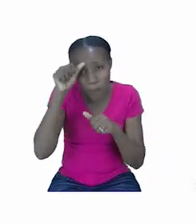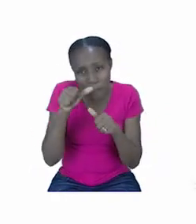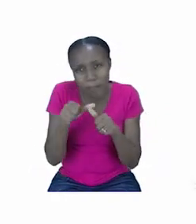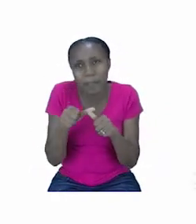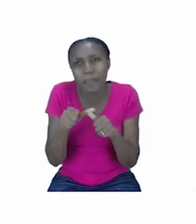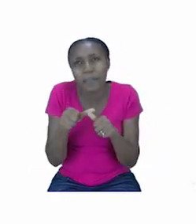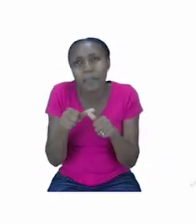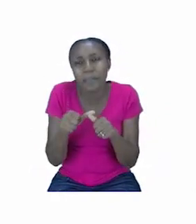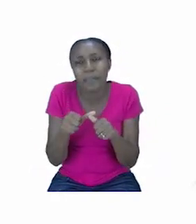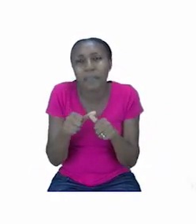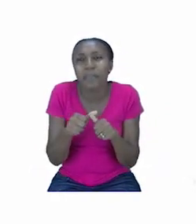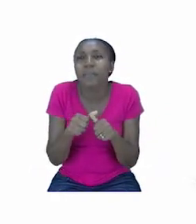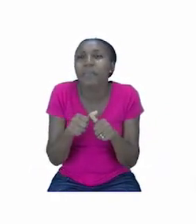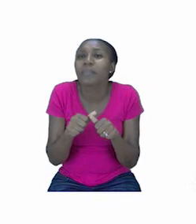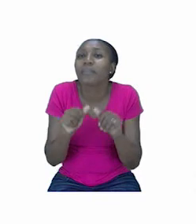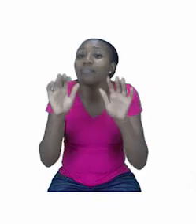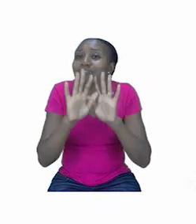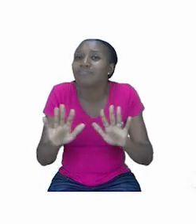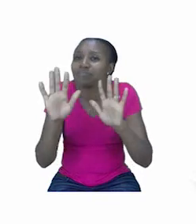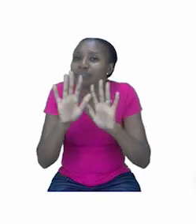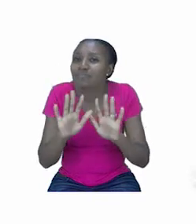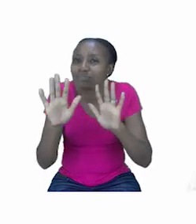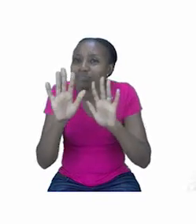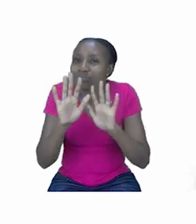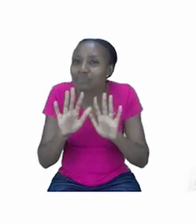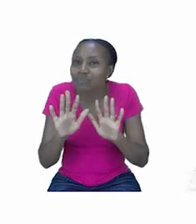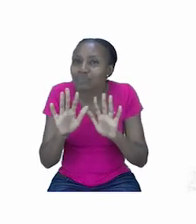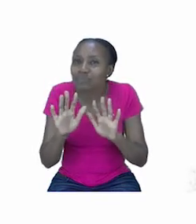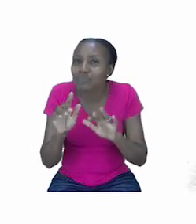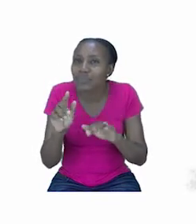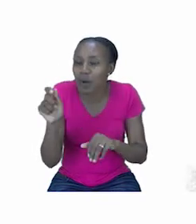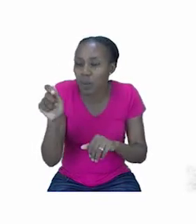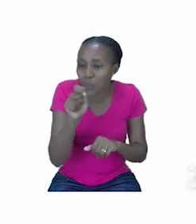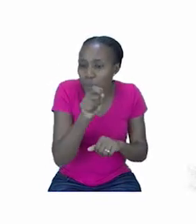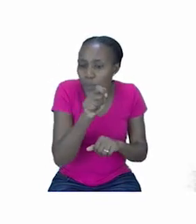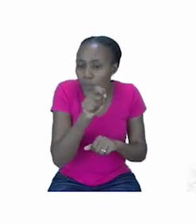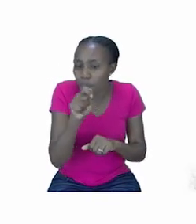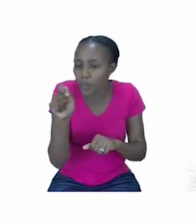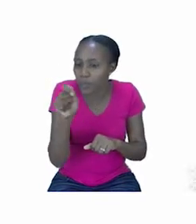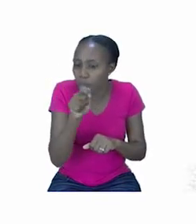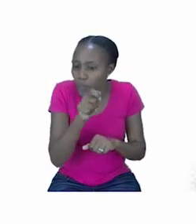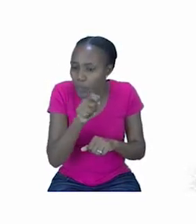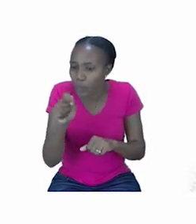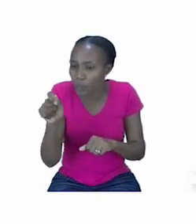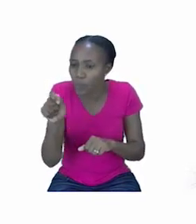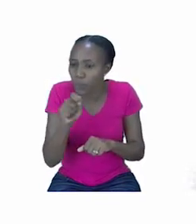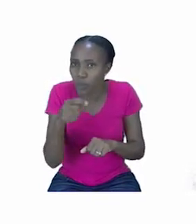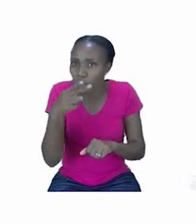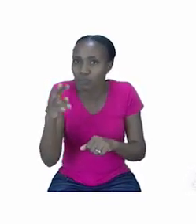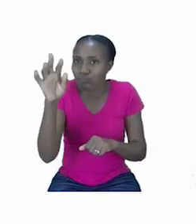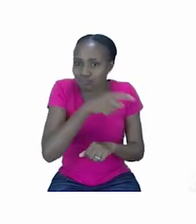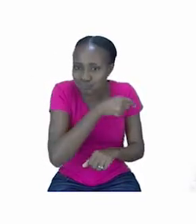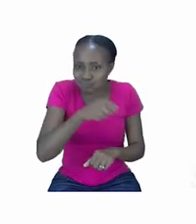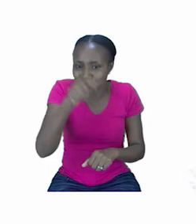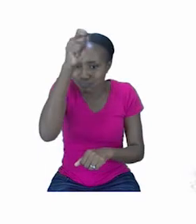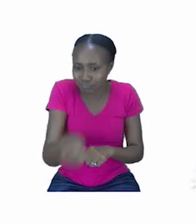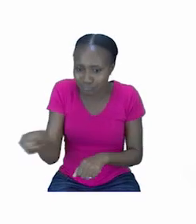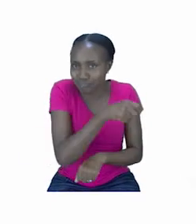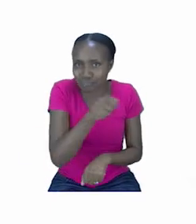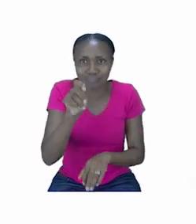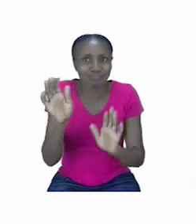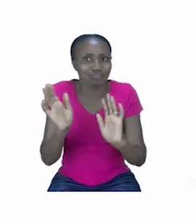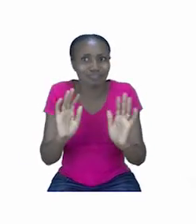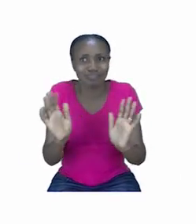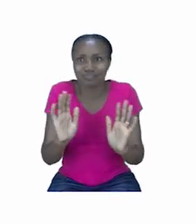are coloring in one direction, and we are also coloring